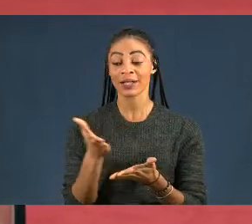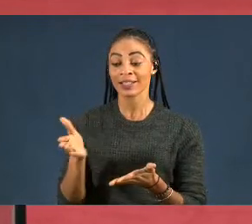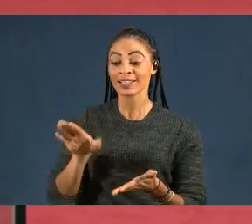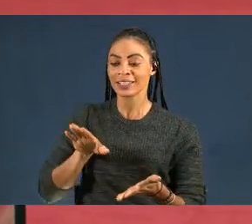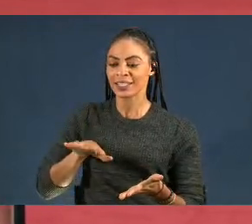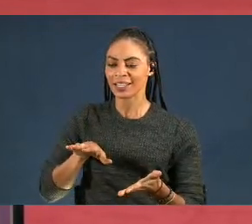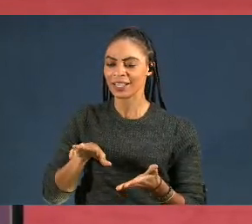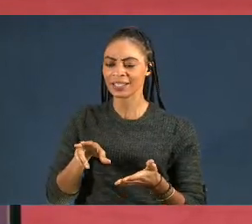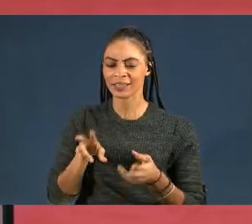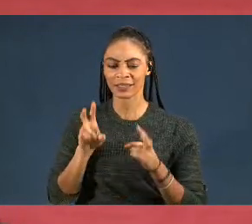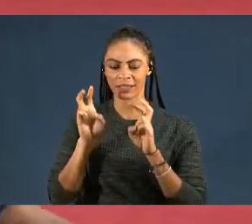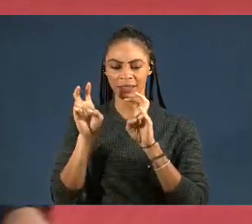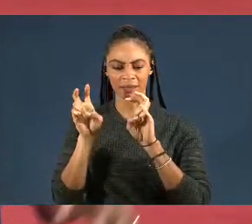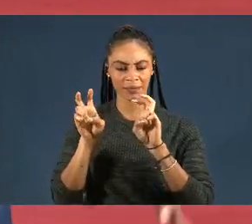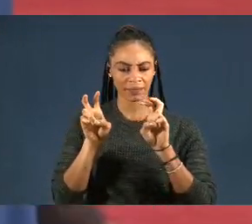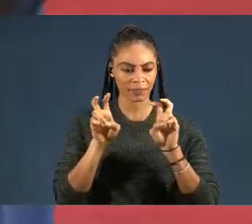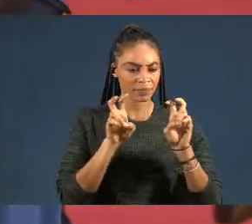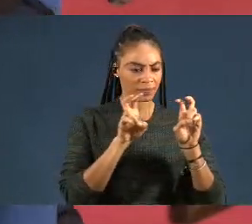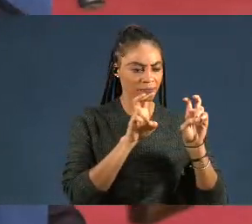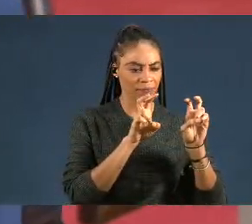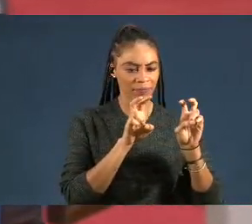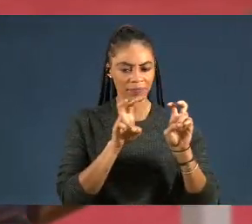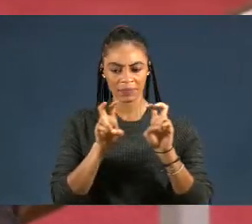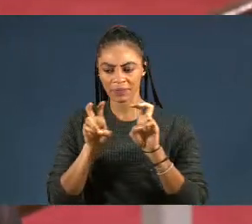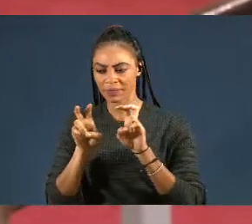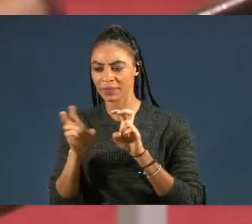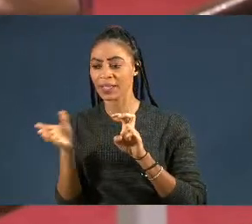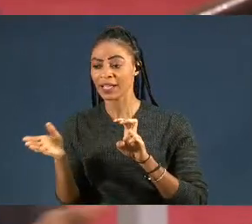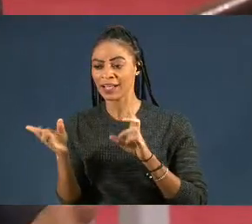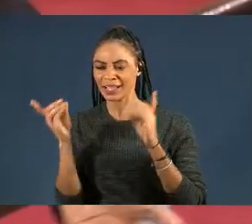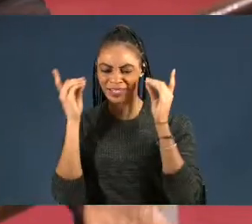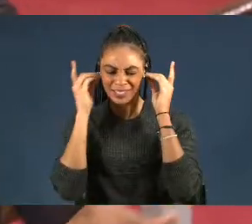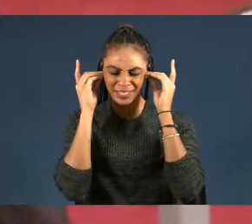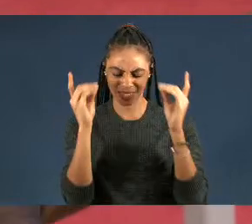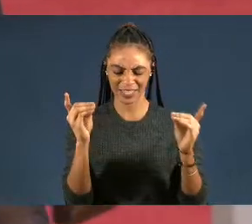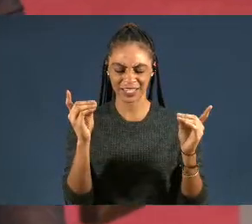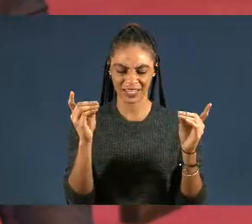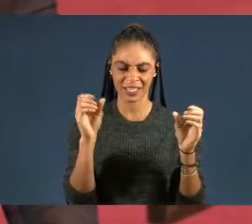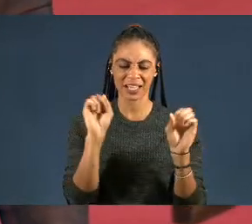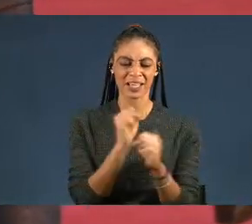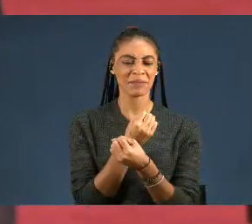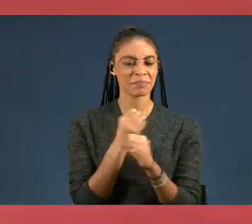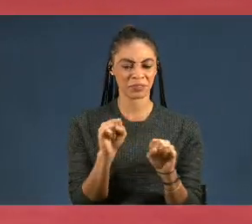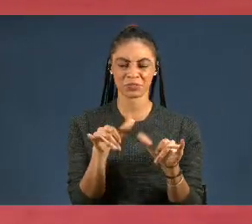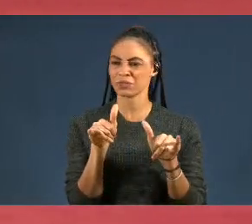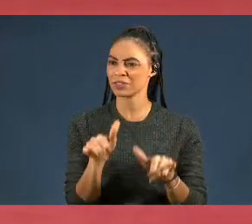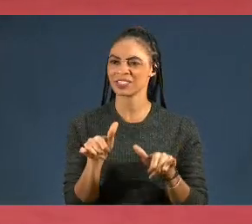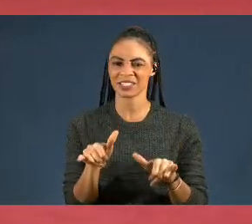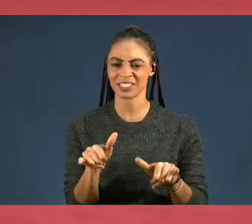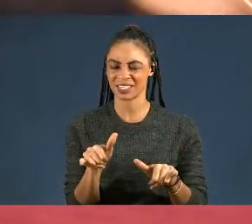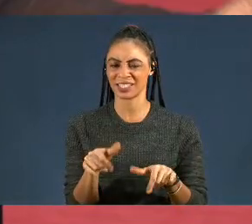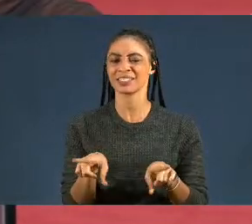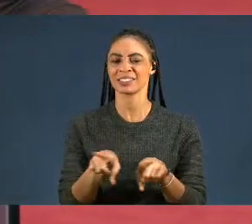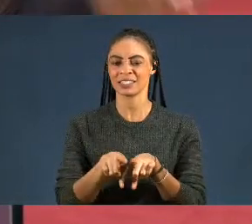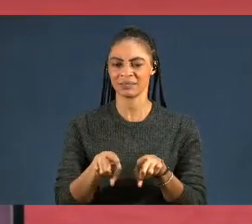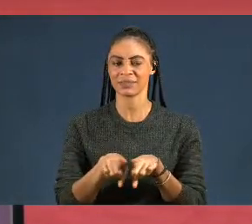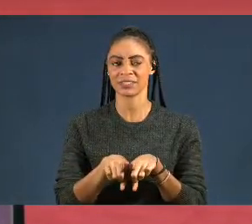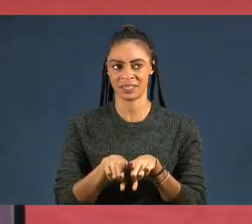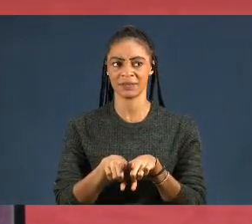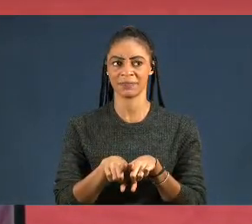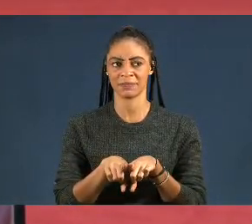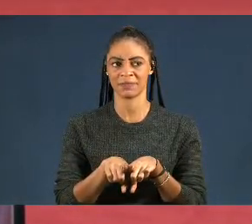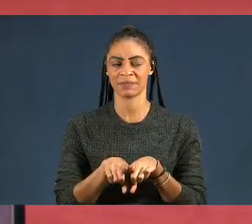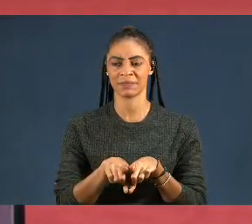are doing, she came to a point and felt that I cannot continue any longer this way. I cannot continue